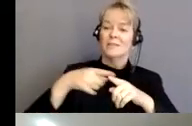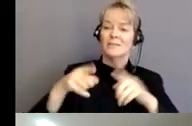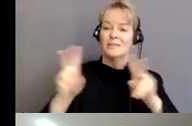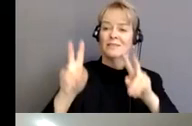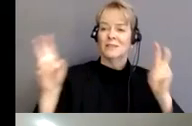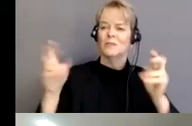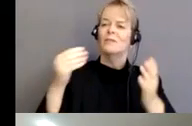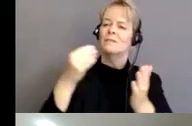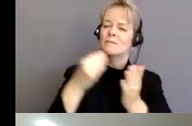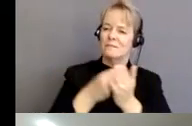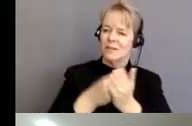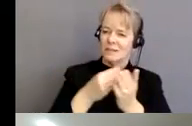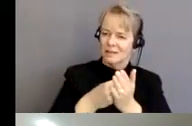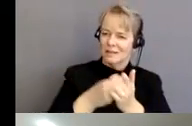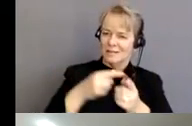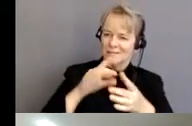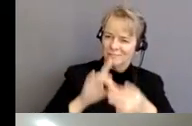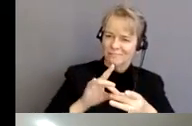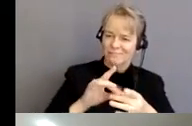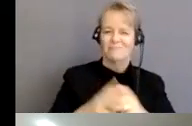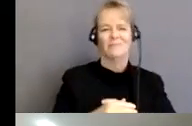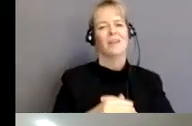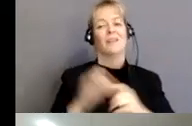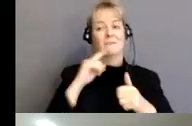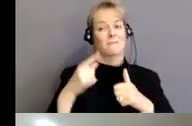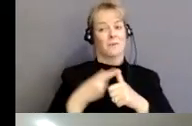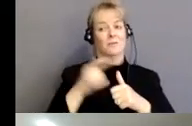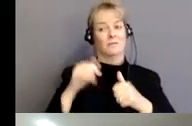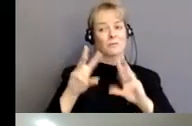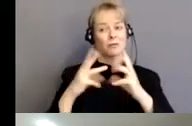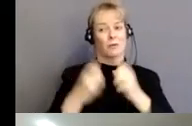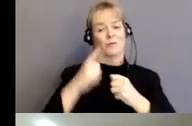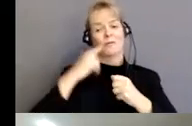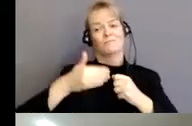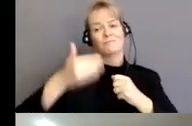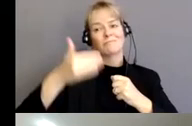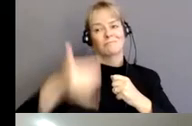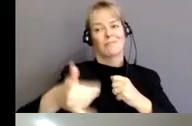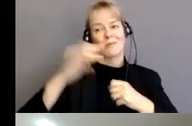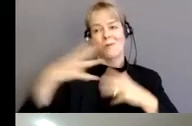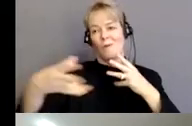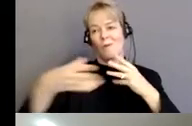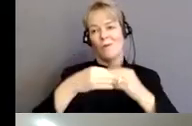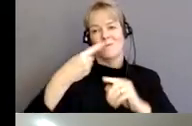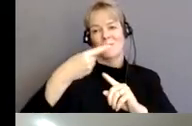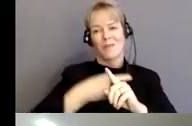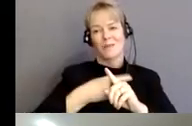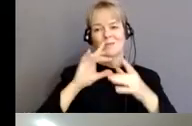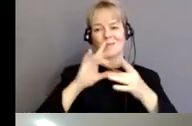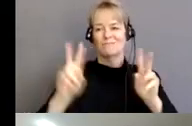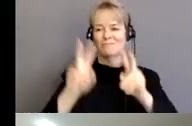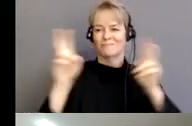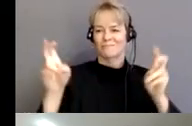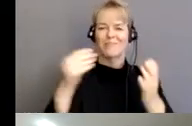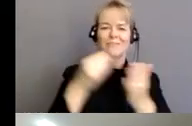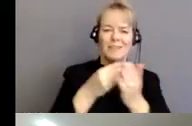of sessions that we'll be hosting throughout the month and the next month around financial issues. So today we're pleased to